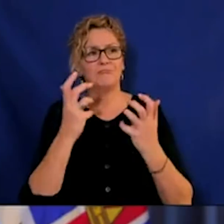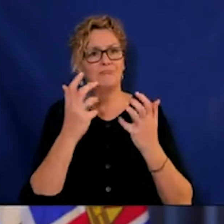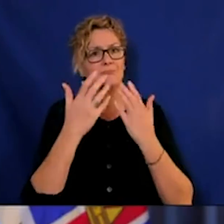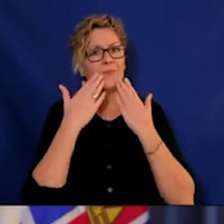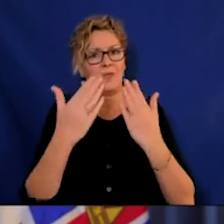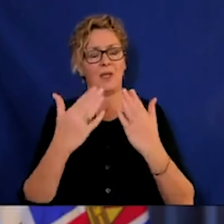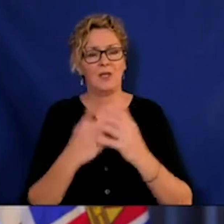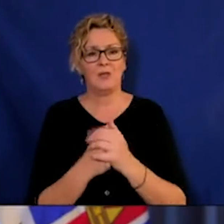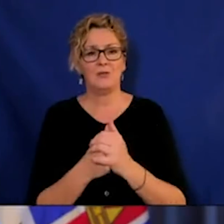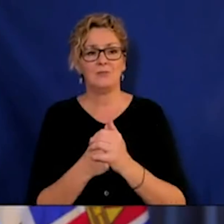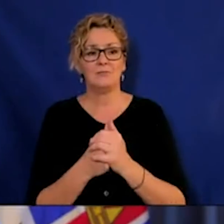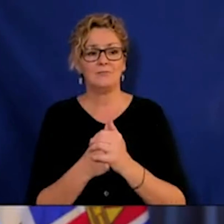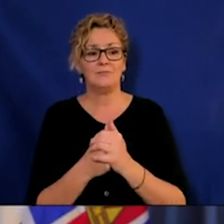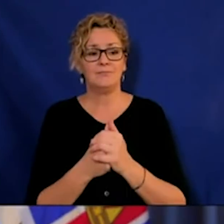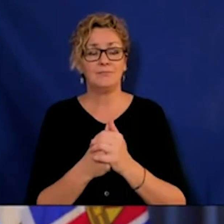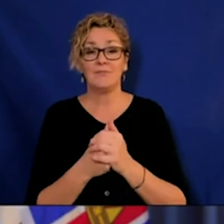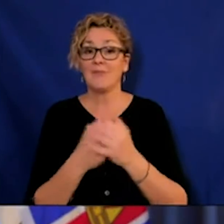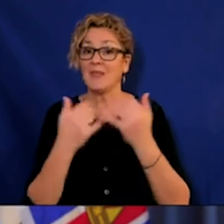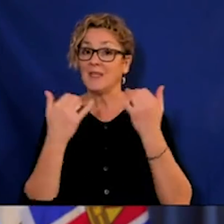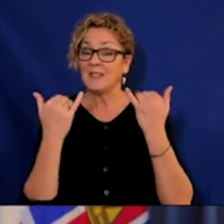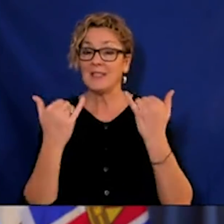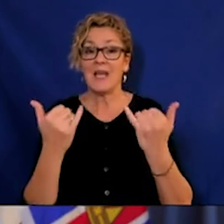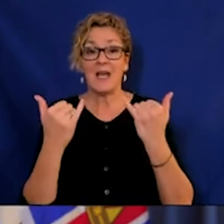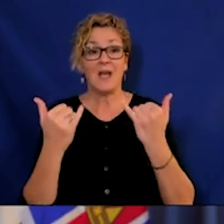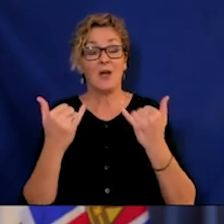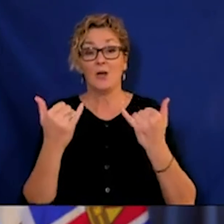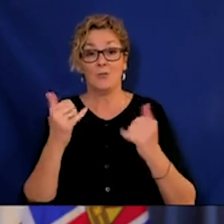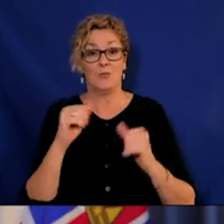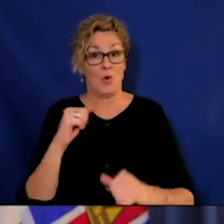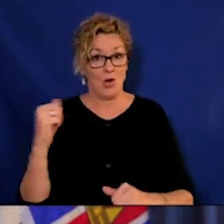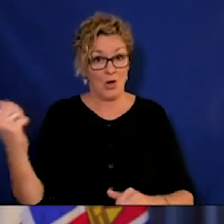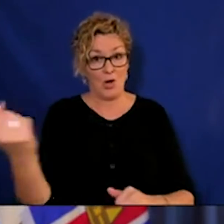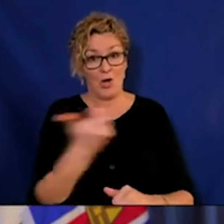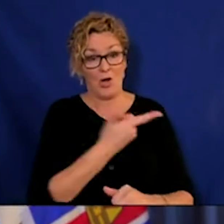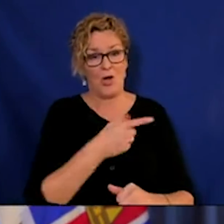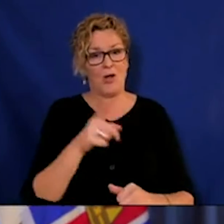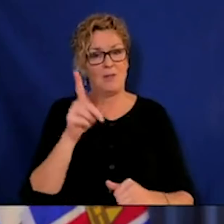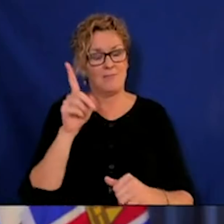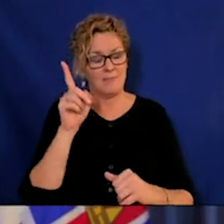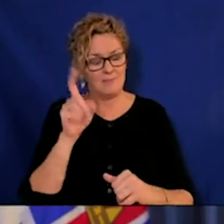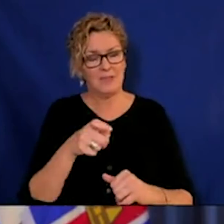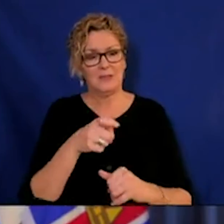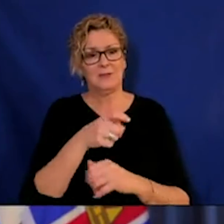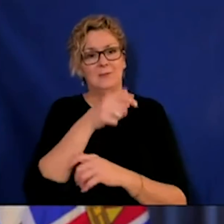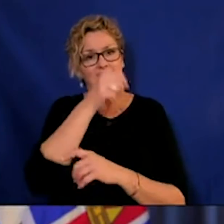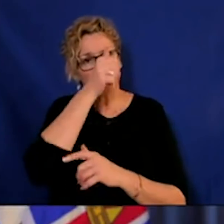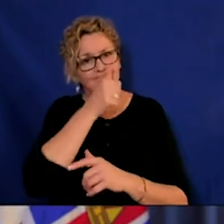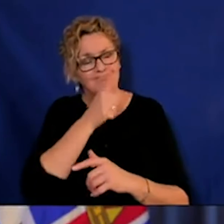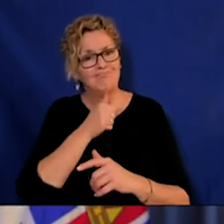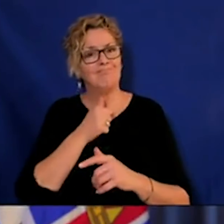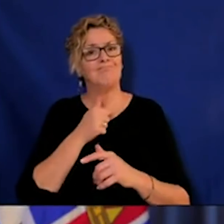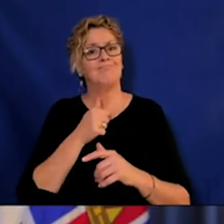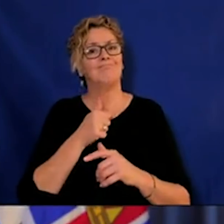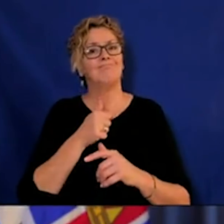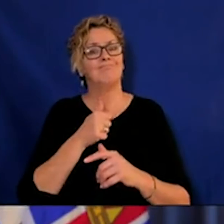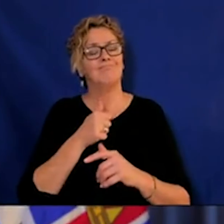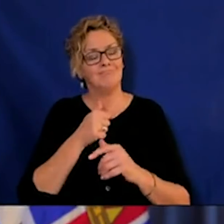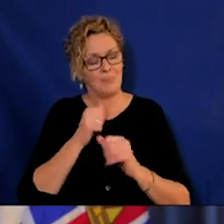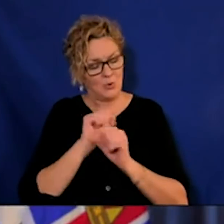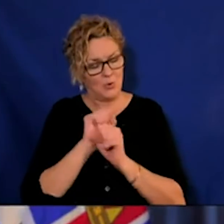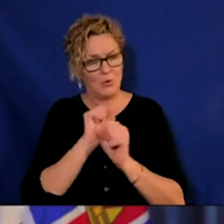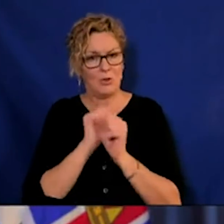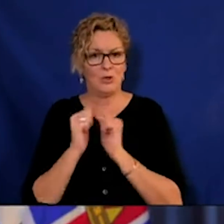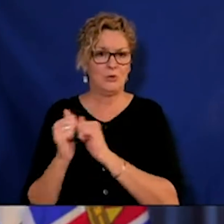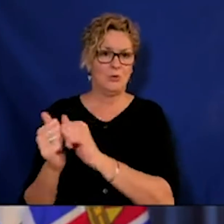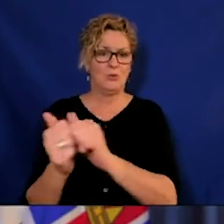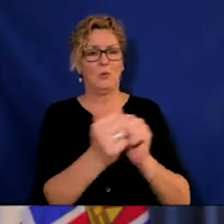put in place. And if we do that together, we can get through this extraordinary period, not without losses, but with less losses